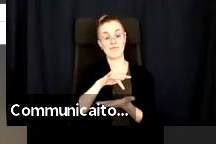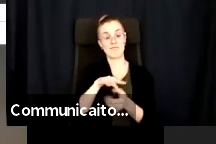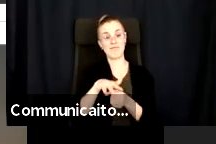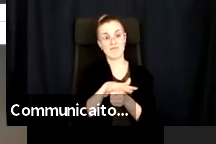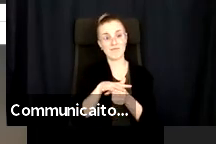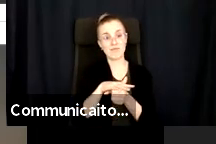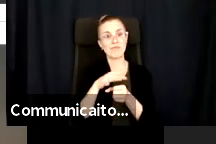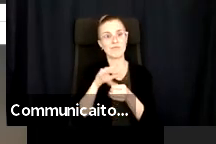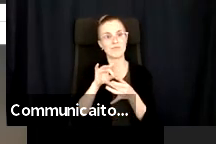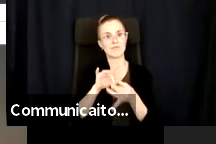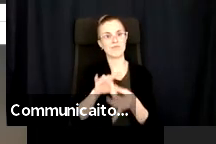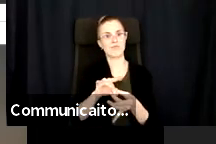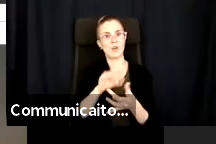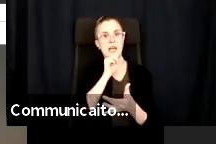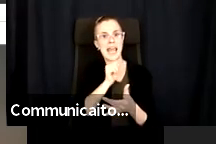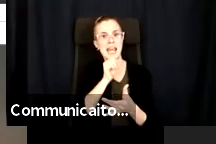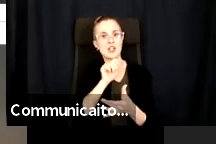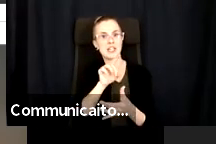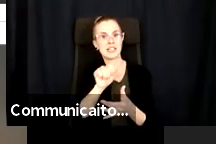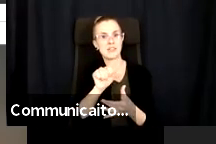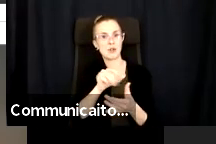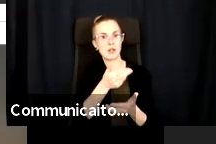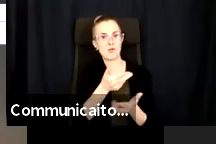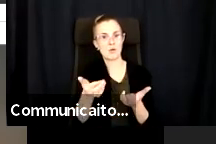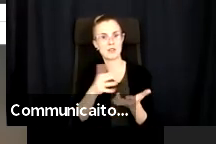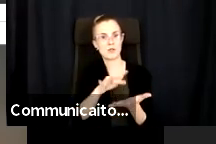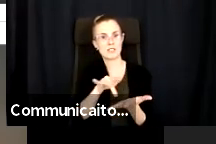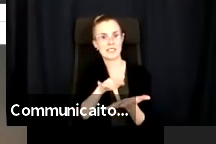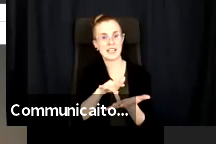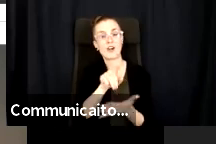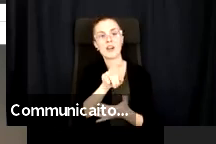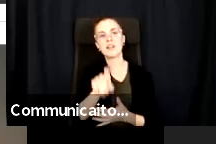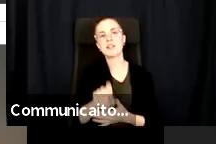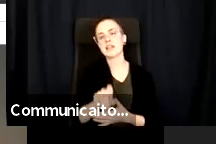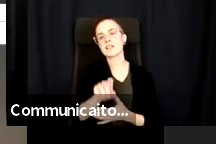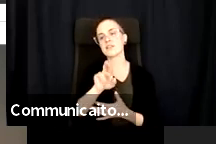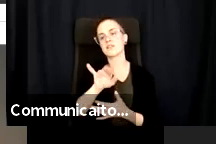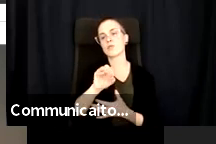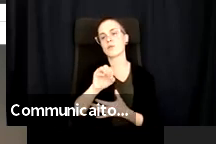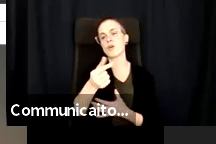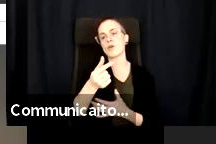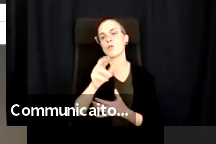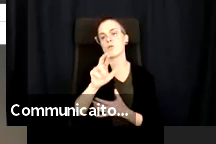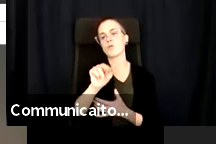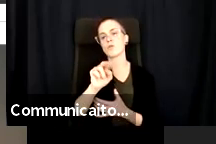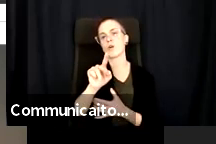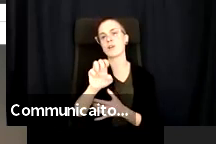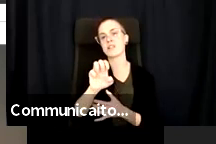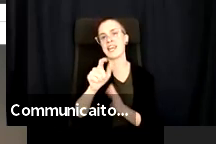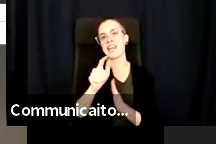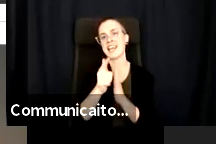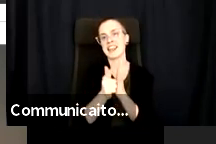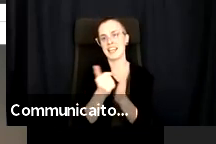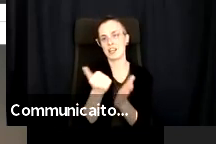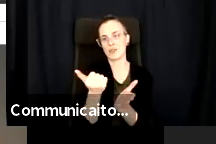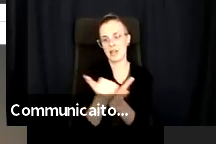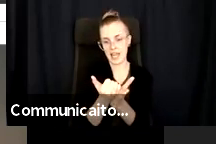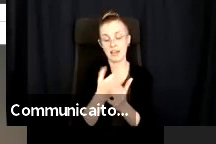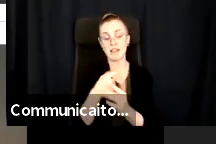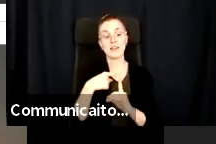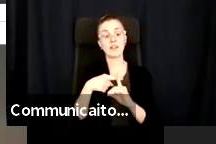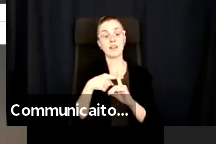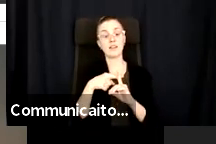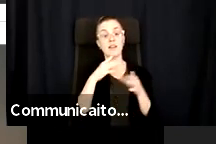and Disability Resource Center, at Texas Rio Grande Legal Aid, along with an individual who is blind